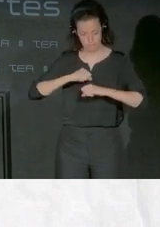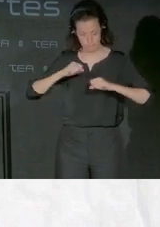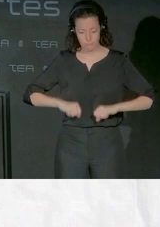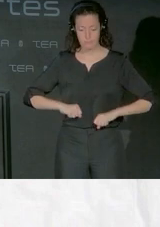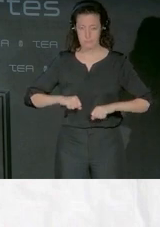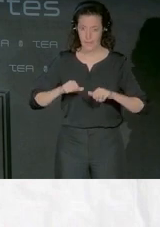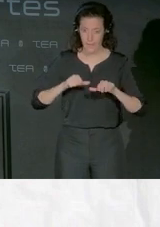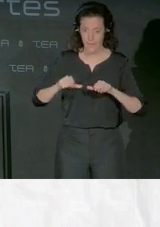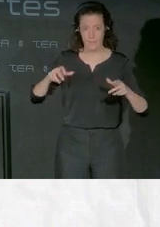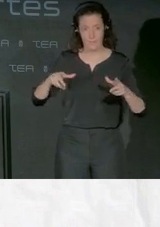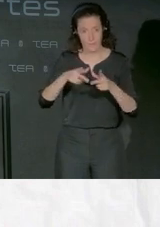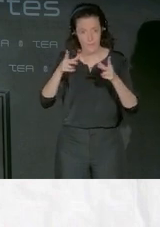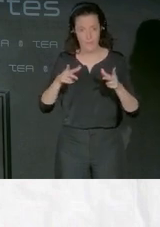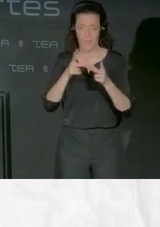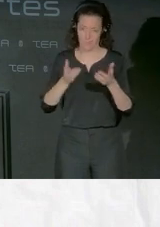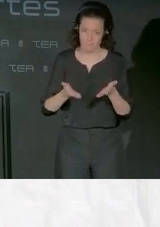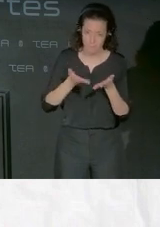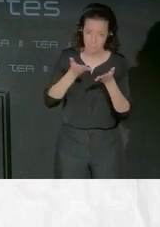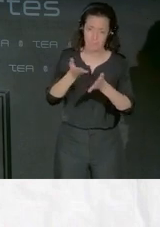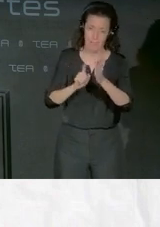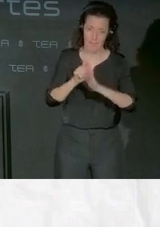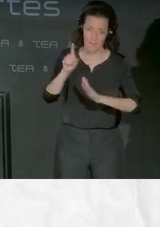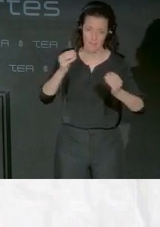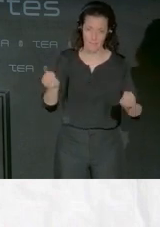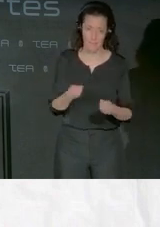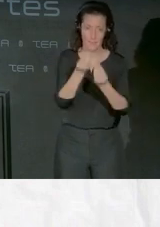the organizers of the conference, the Spanish Presidency,